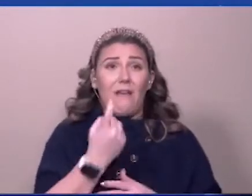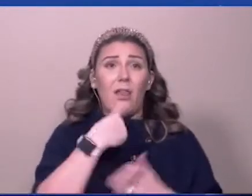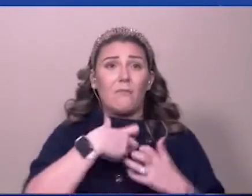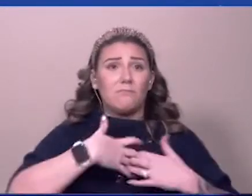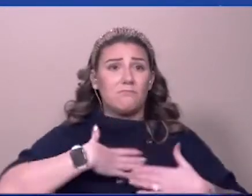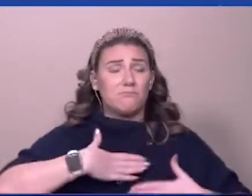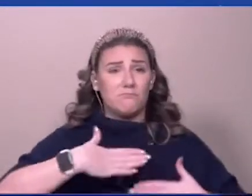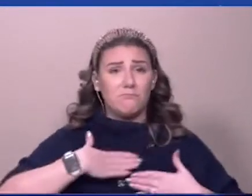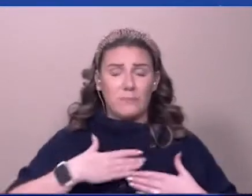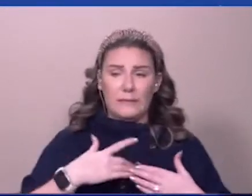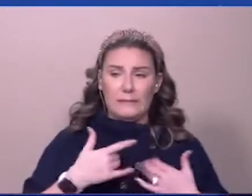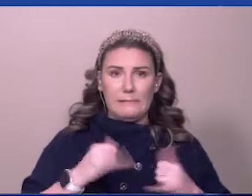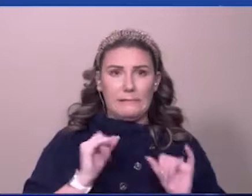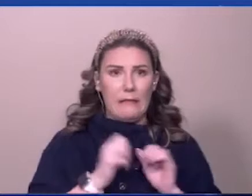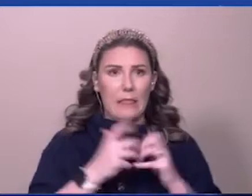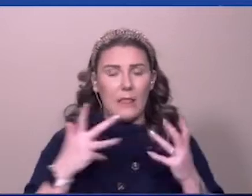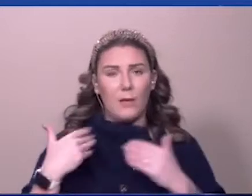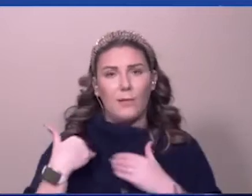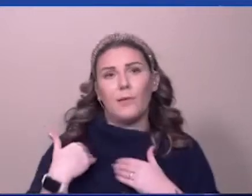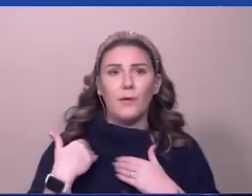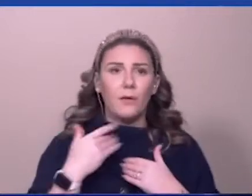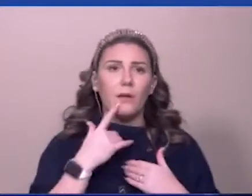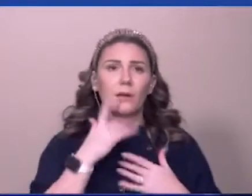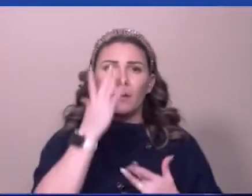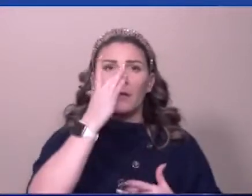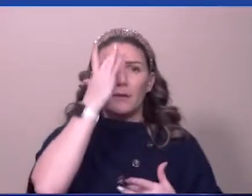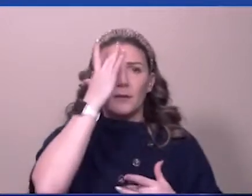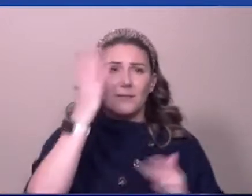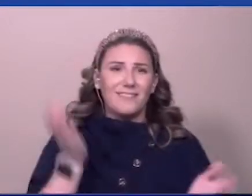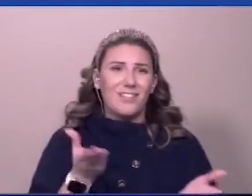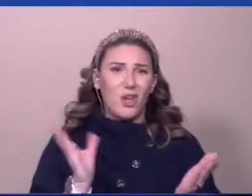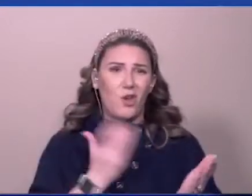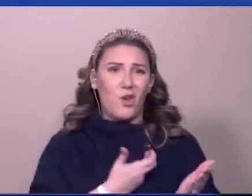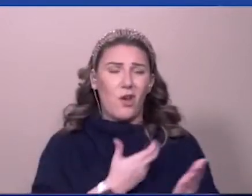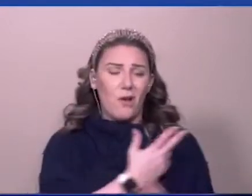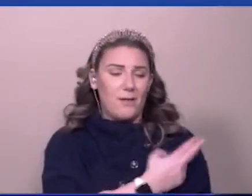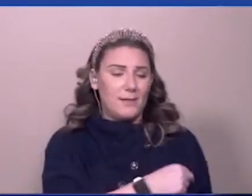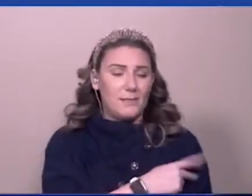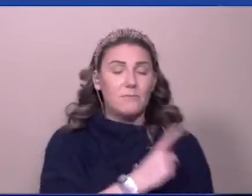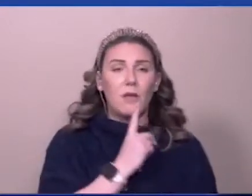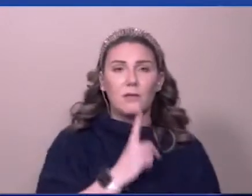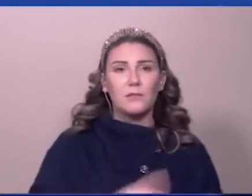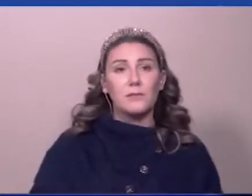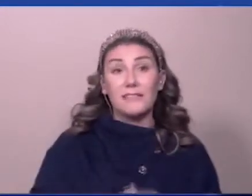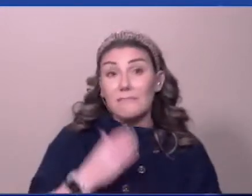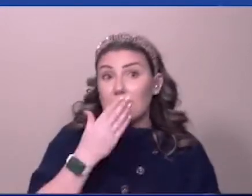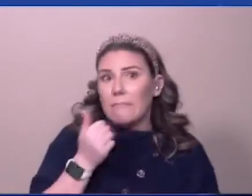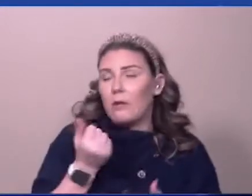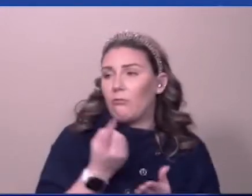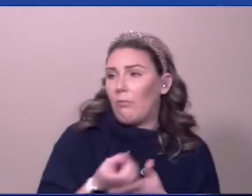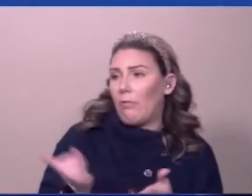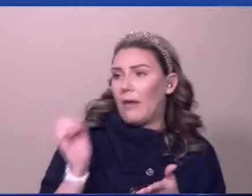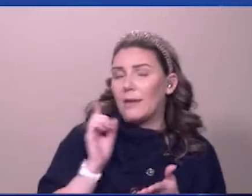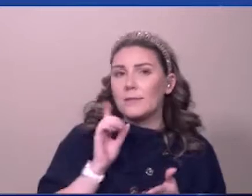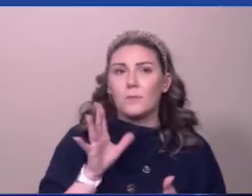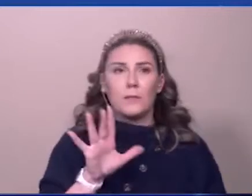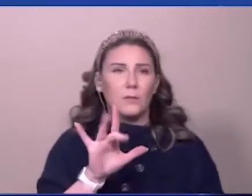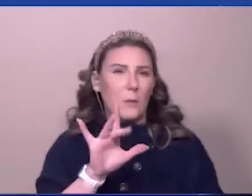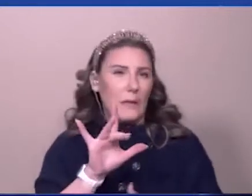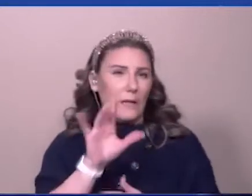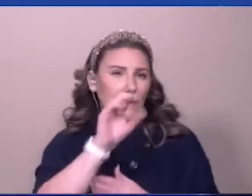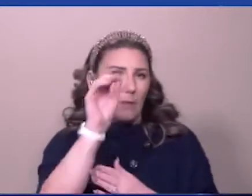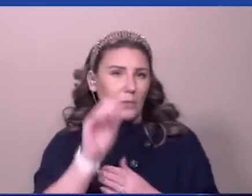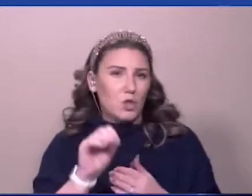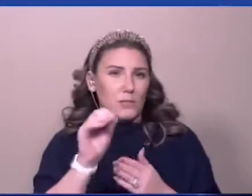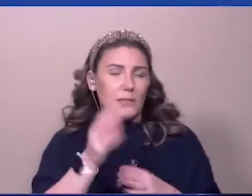still a lot of burden of illness within our hospitals, even though it's better than last week. It's about 25% better than